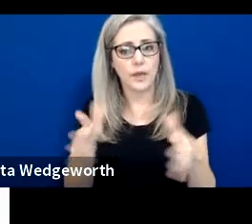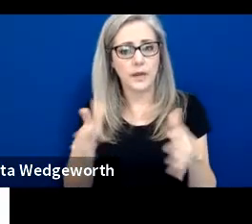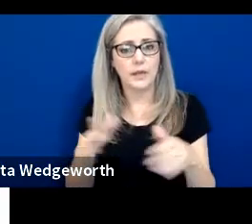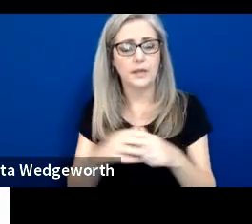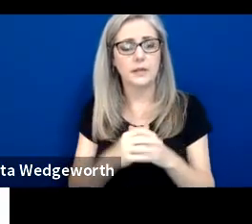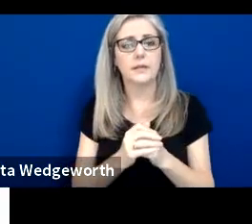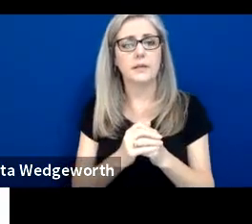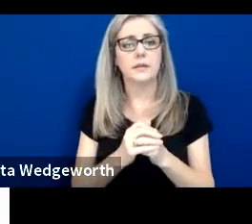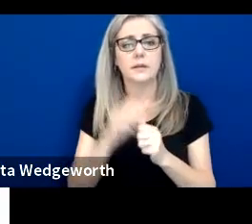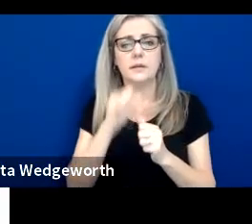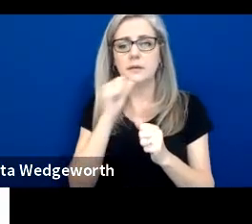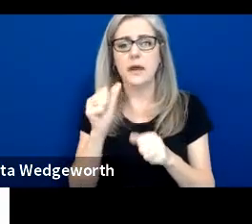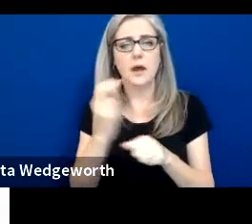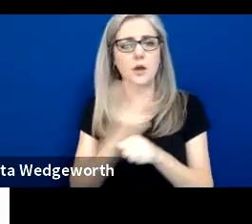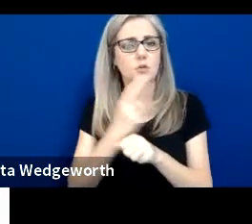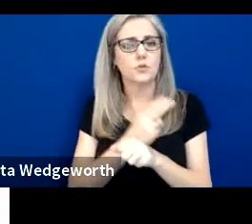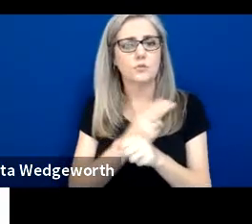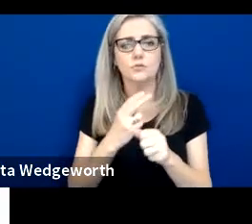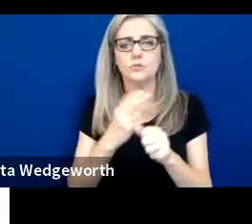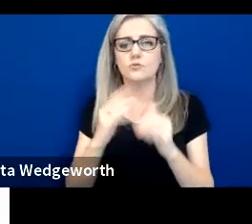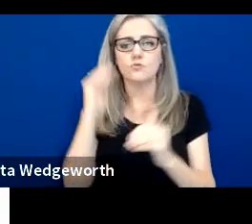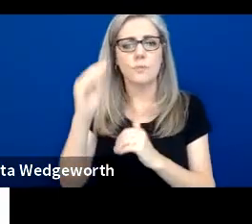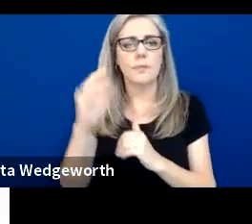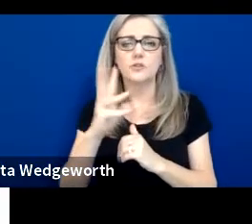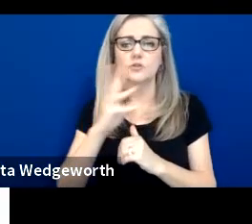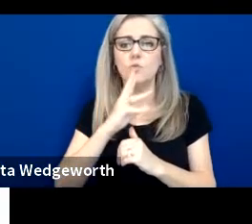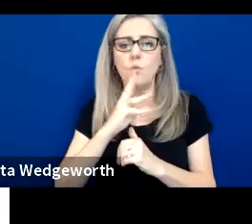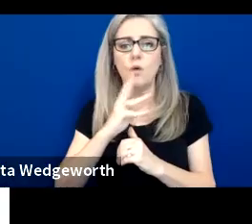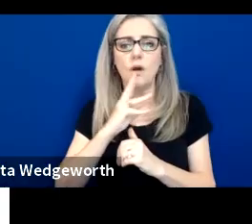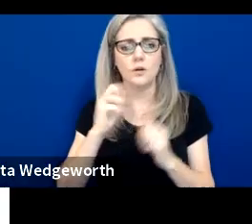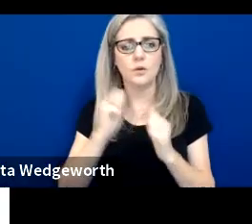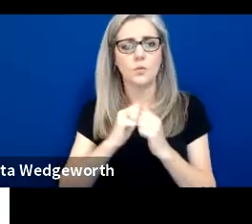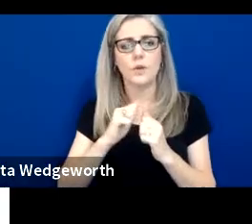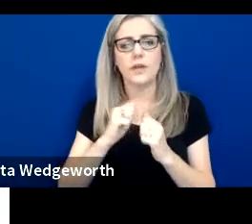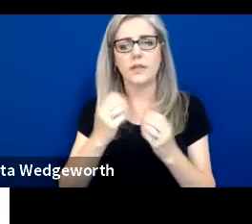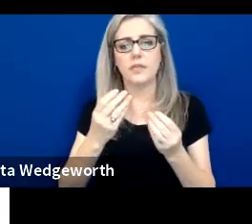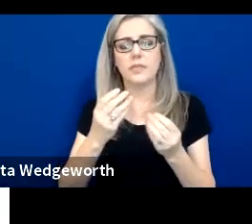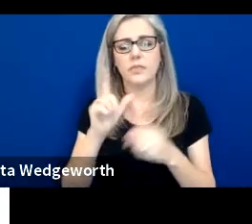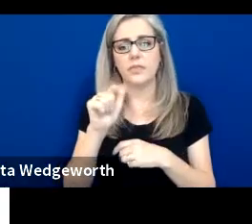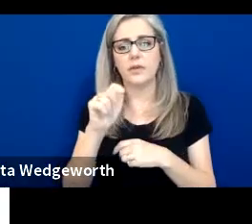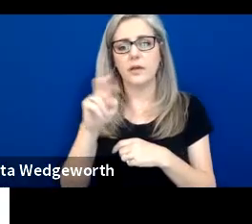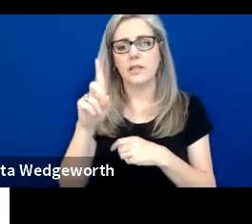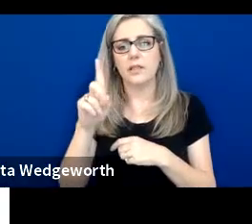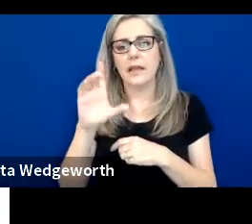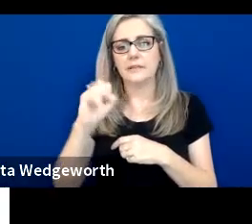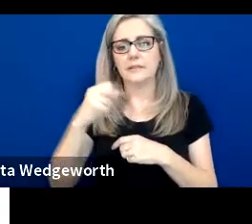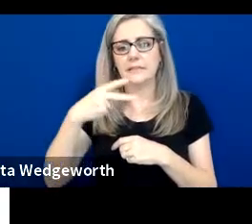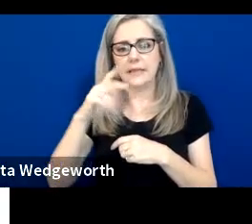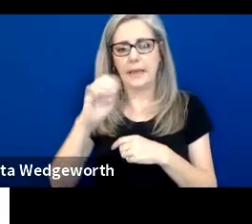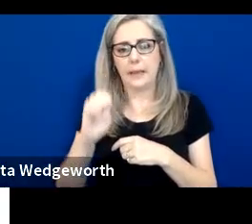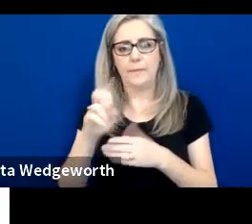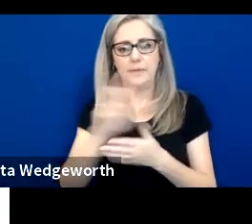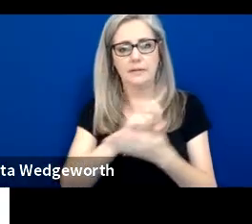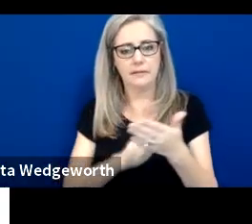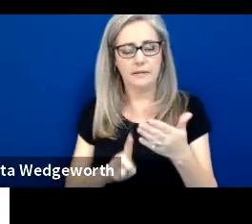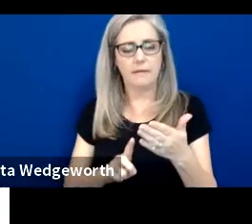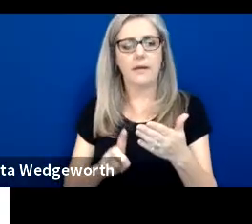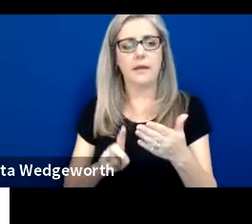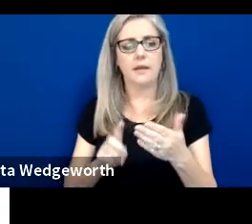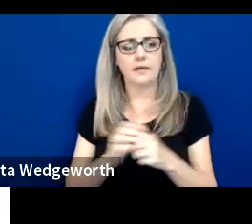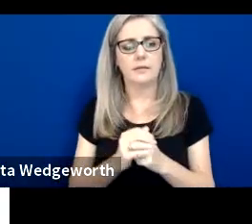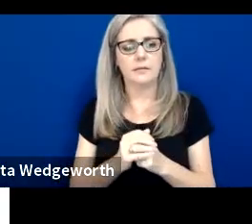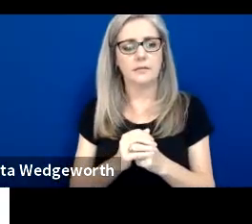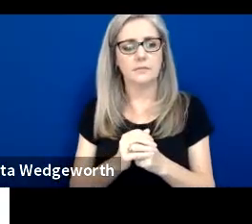lot of water, for example, in the landscape design, and tax the infrastructure more than is